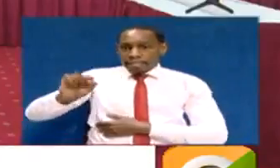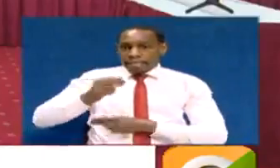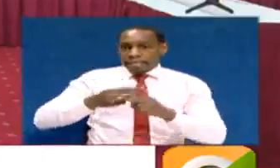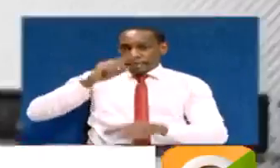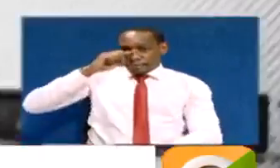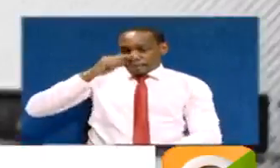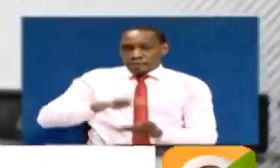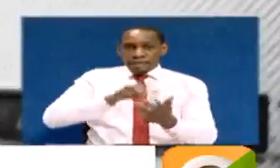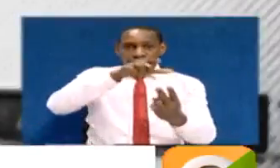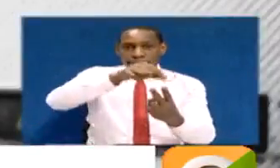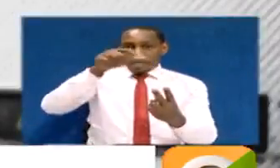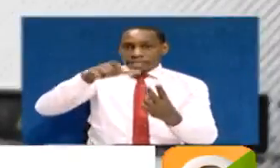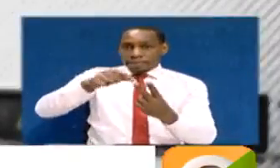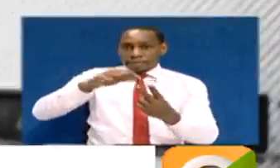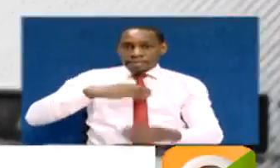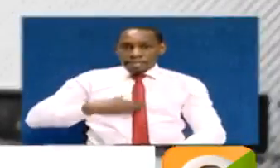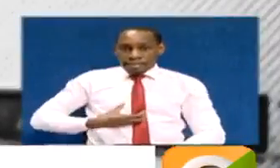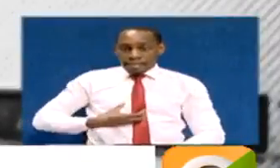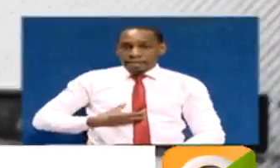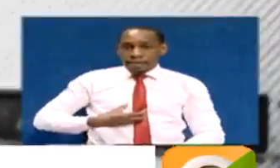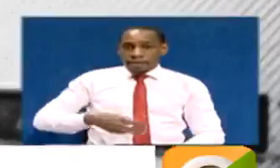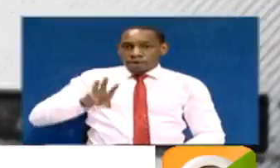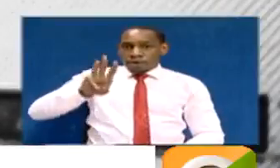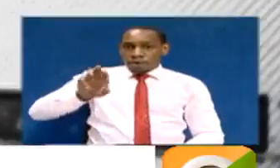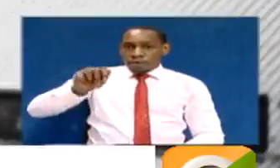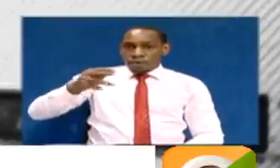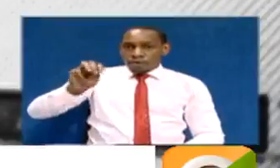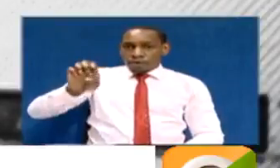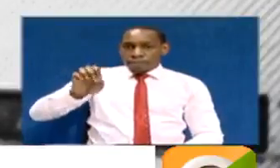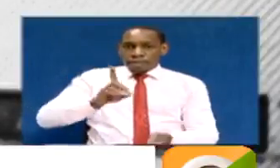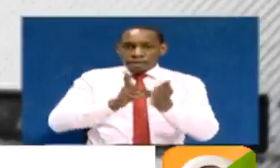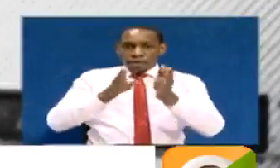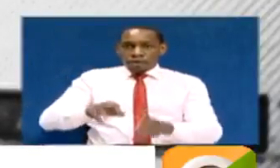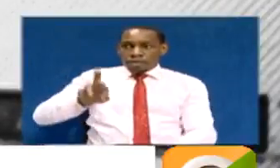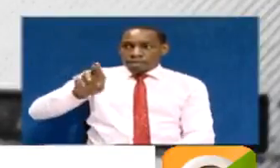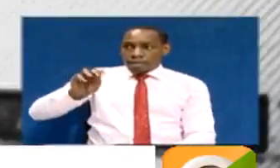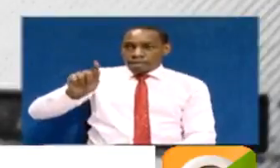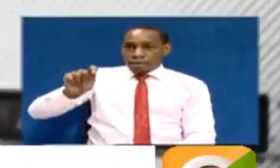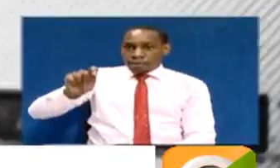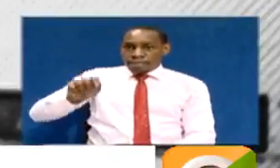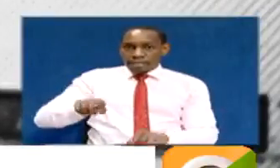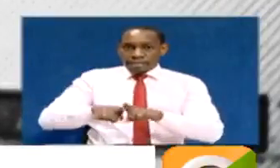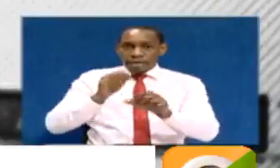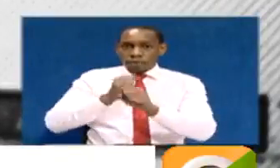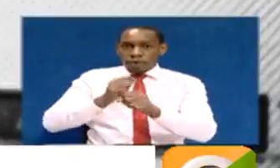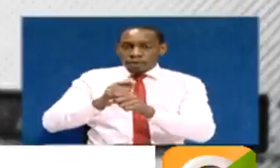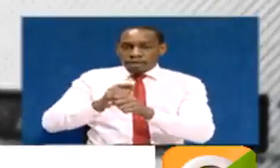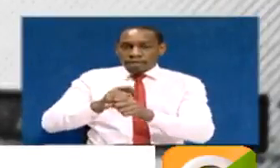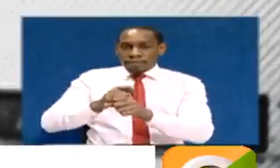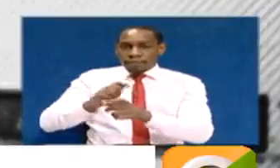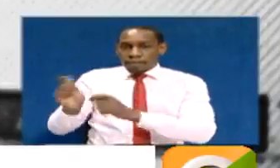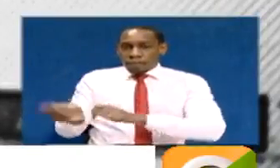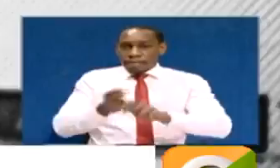Mutahi Kagwe has chosen Captain Retired Lawrence Wahome, Dr. Robert Nyarango, who currently served at the Gertrude's